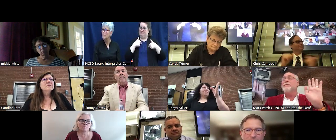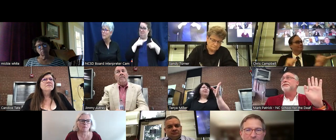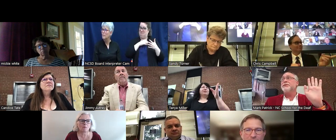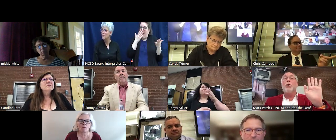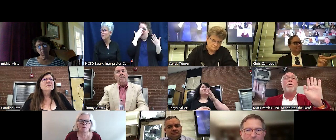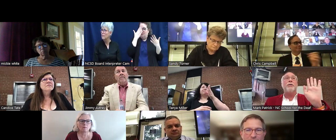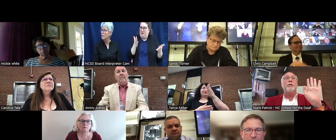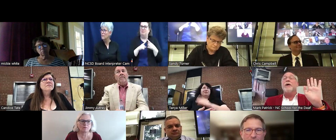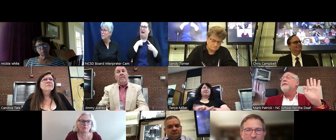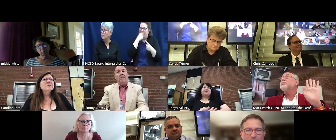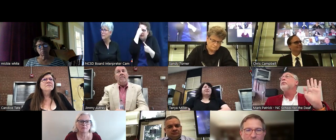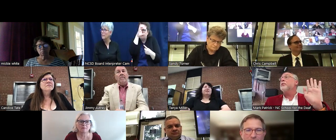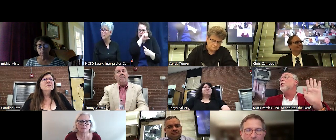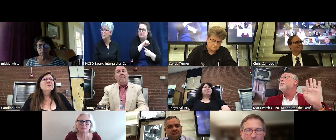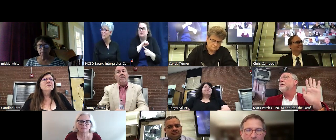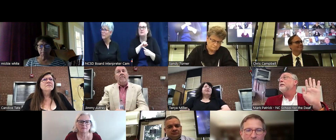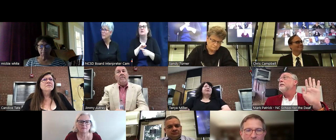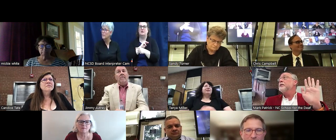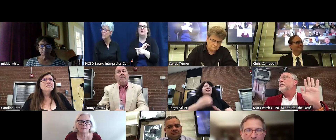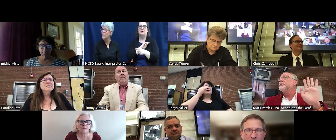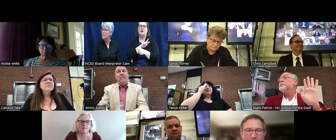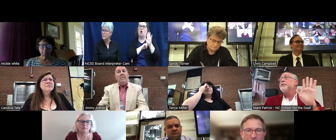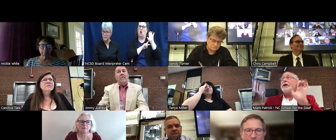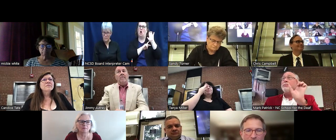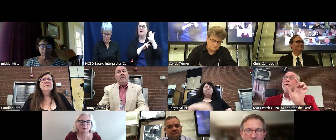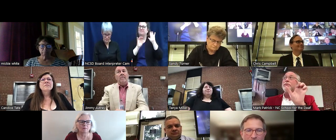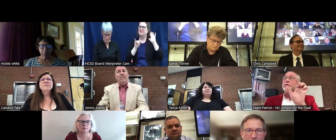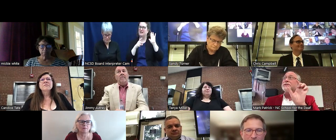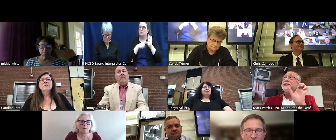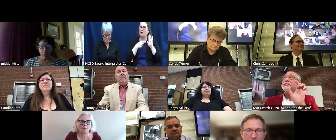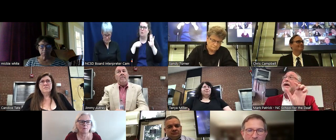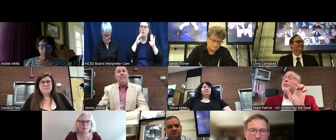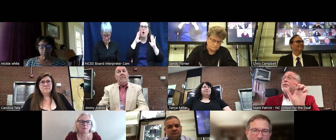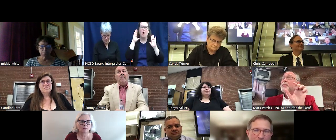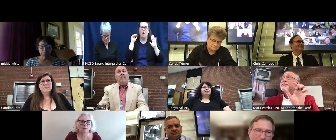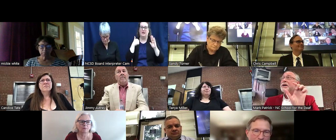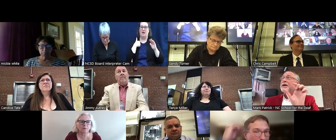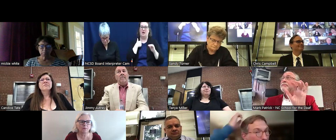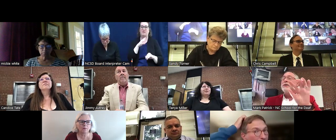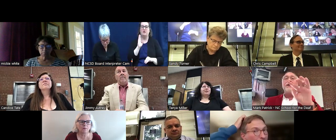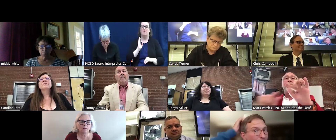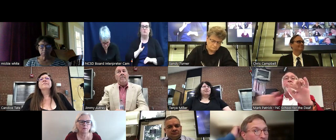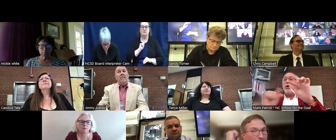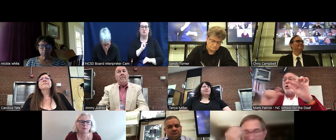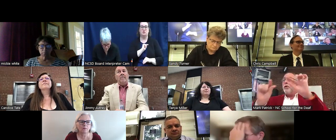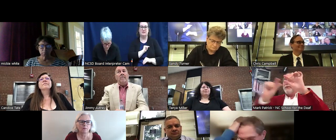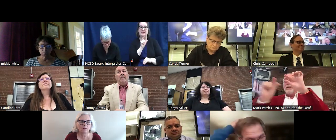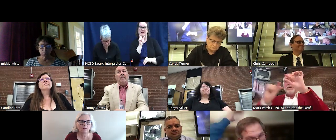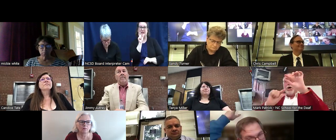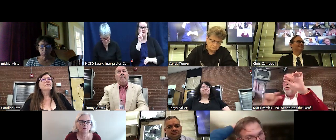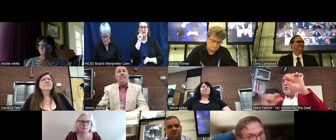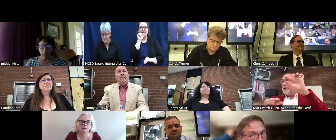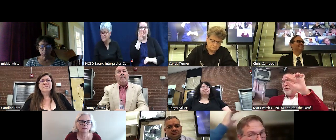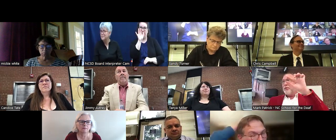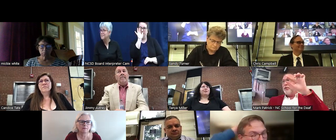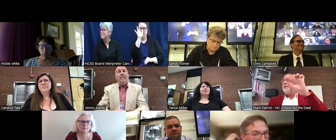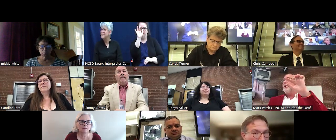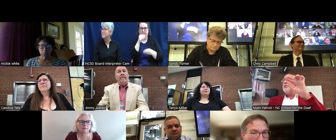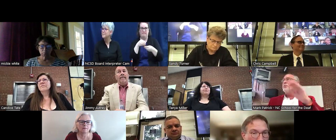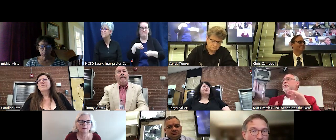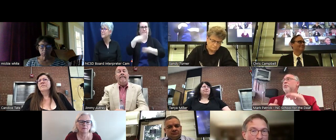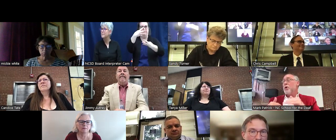And this is Mark, and that's what we were hoping, is we've got a Board of Trustees tab on the website, and it's all linked